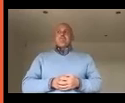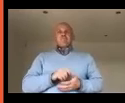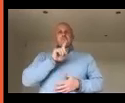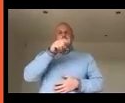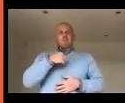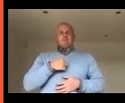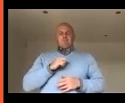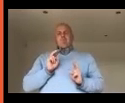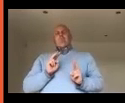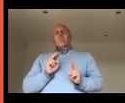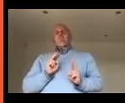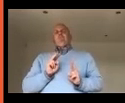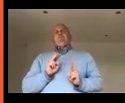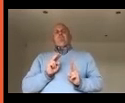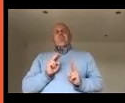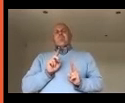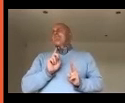think, recently is that